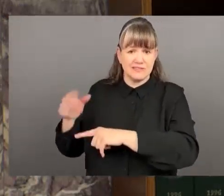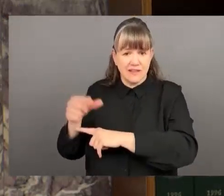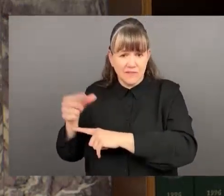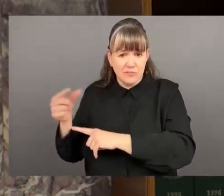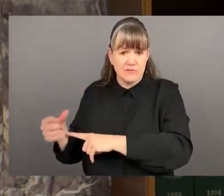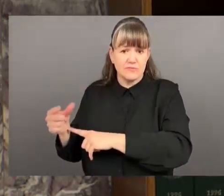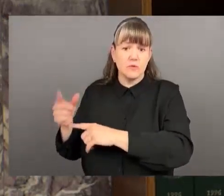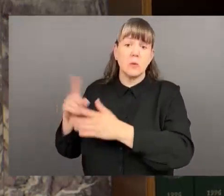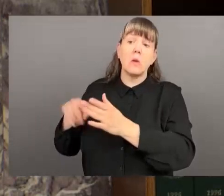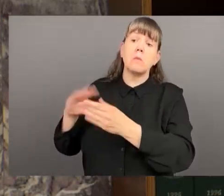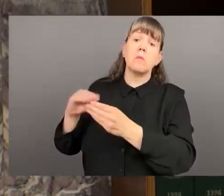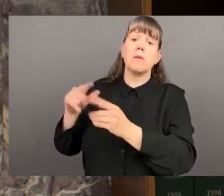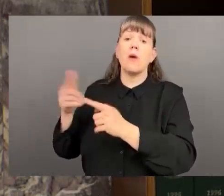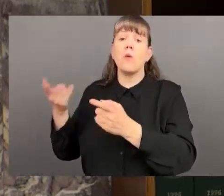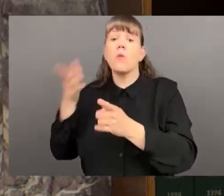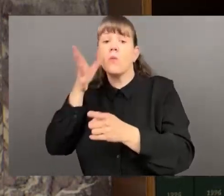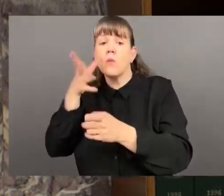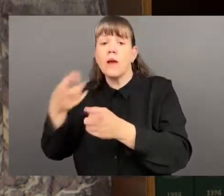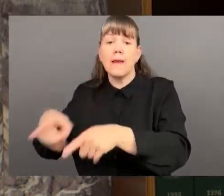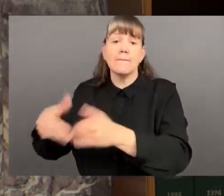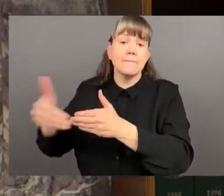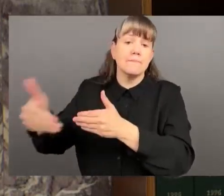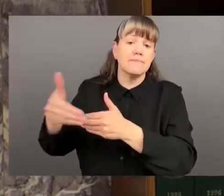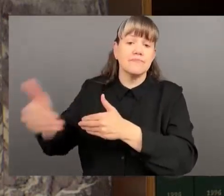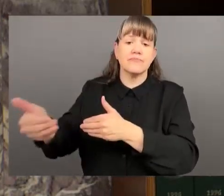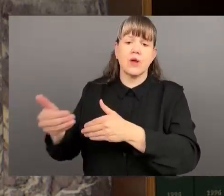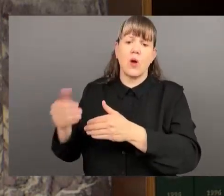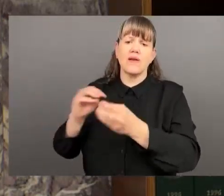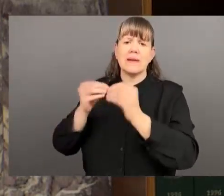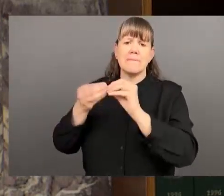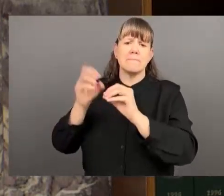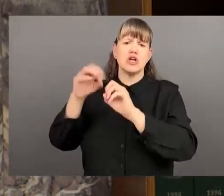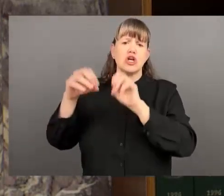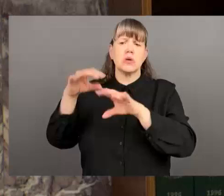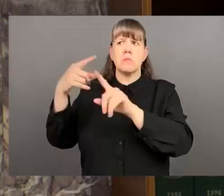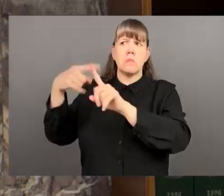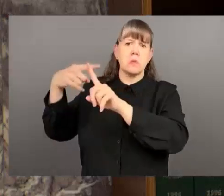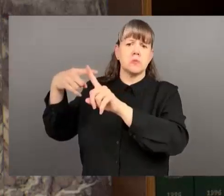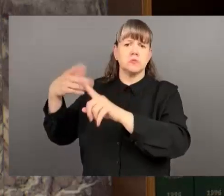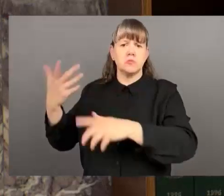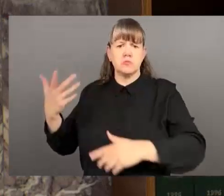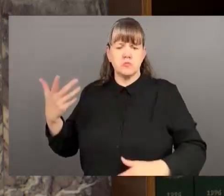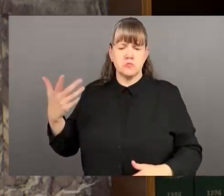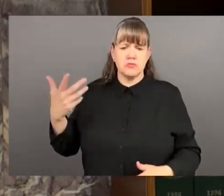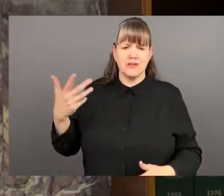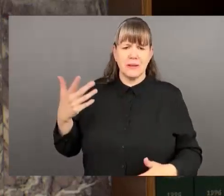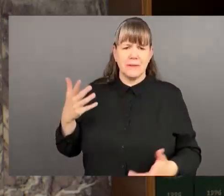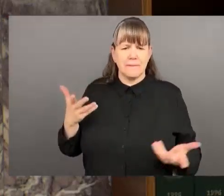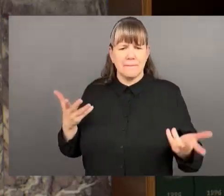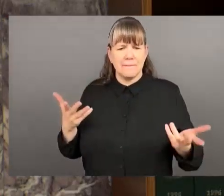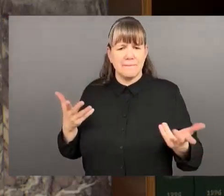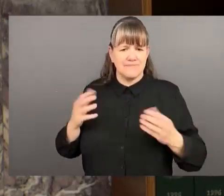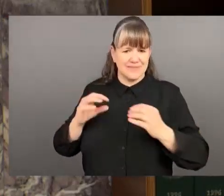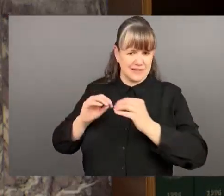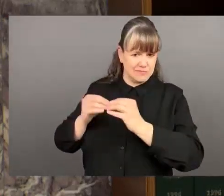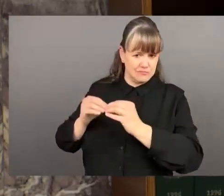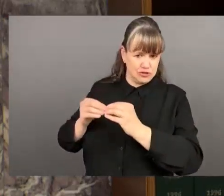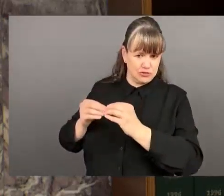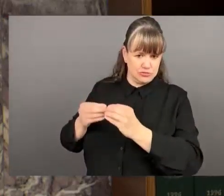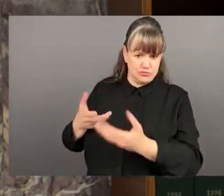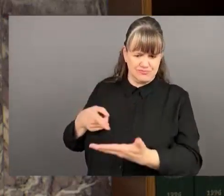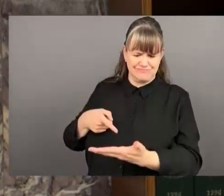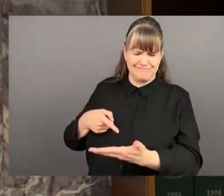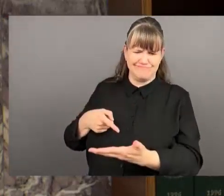are spun in their favor, about numbers that frankly don't add up to what